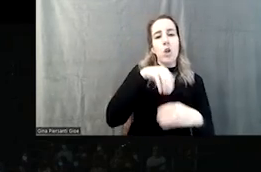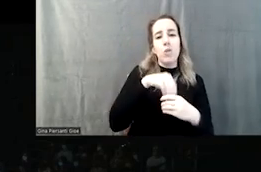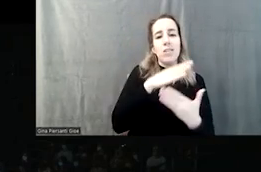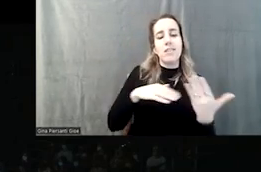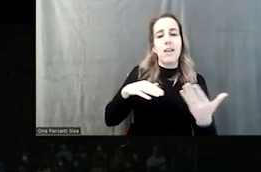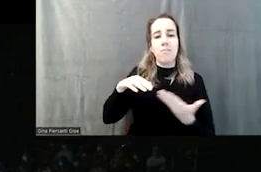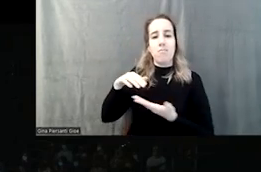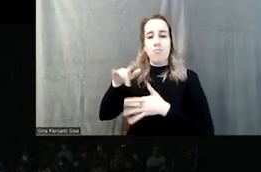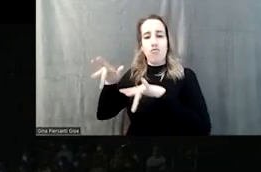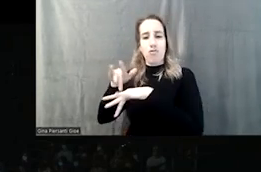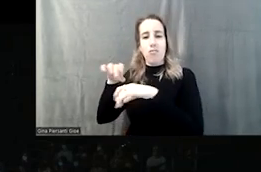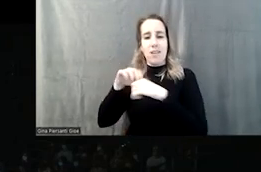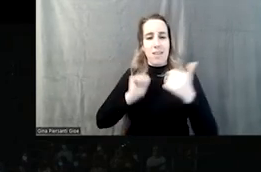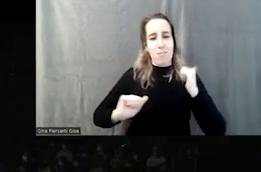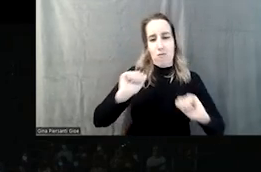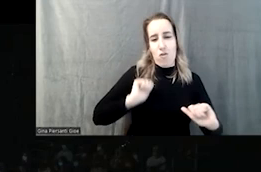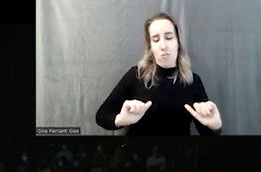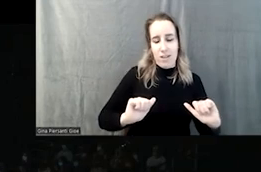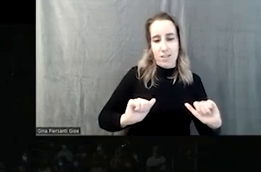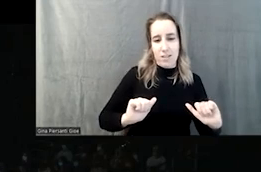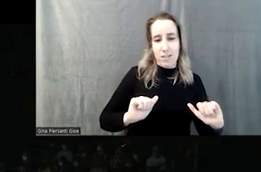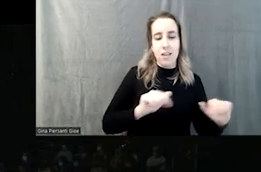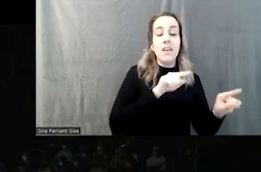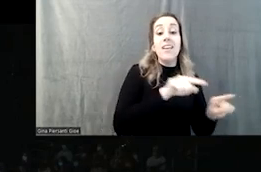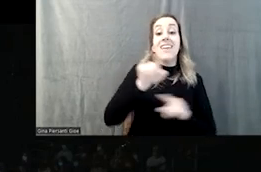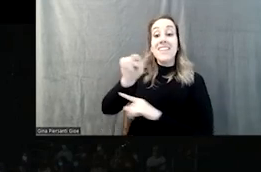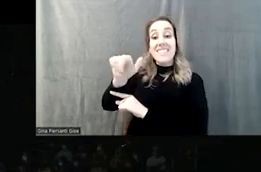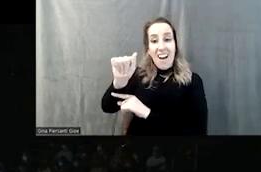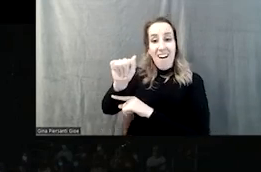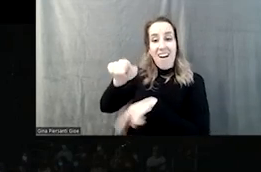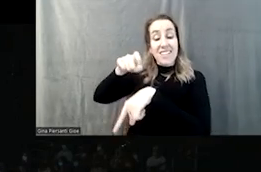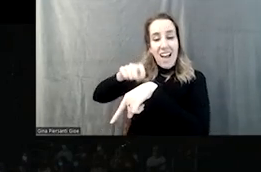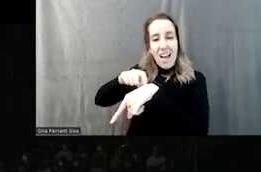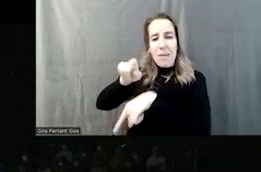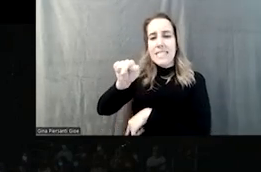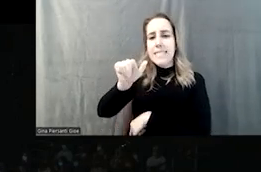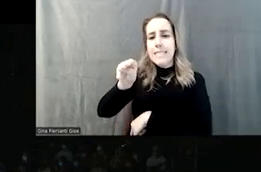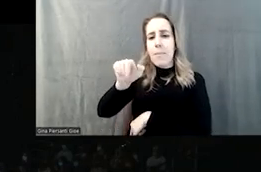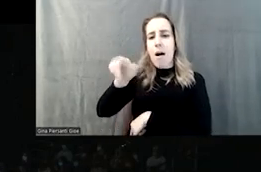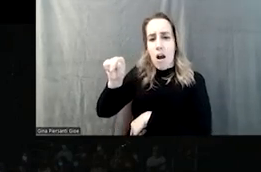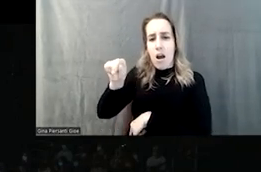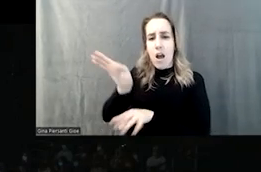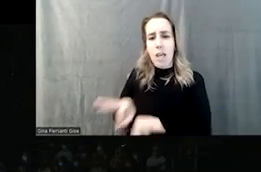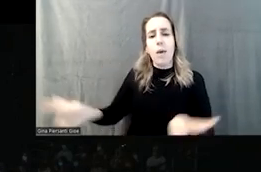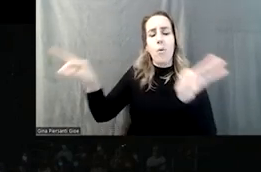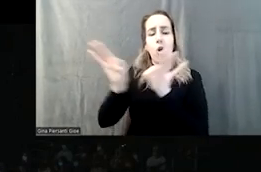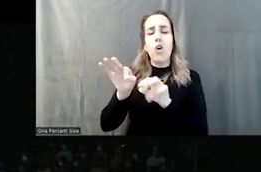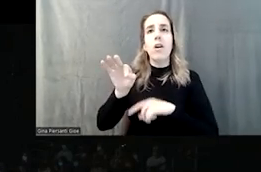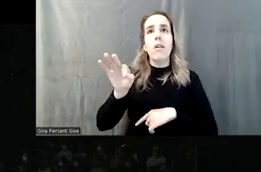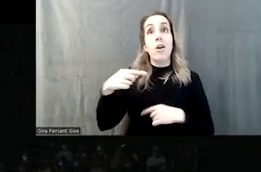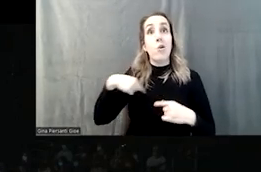then tā, or time, and also to mark was really important, because we started with me kind of